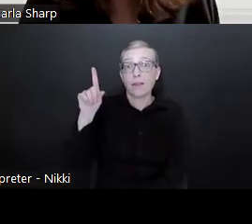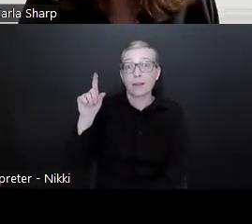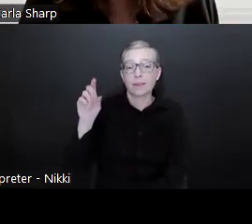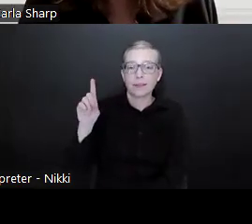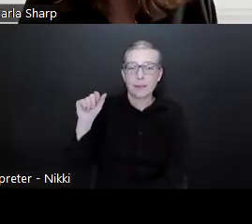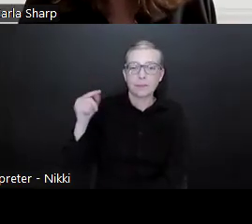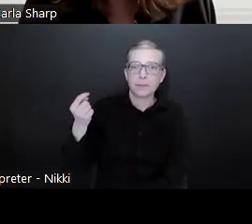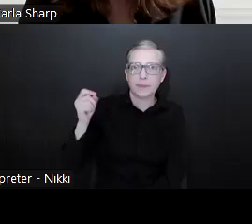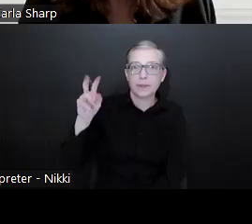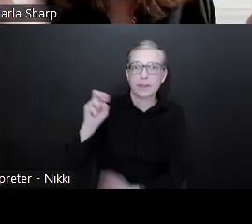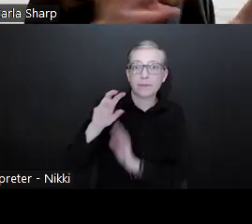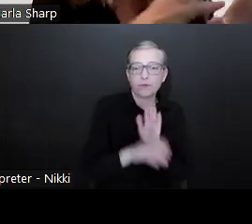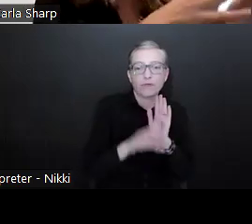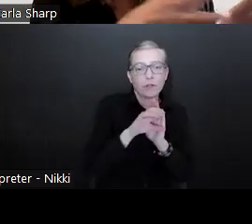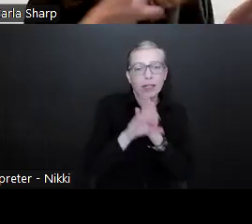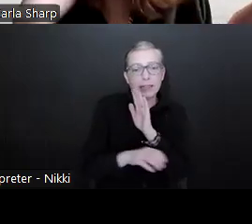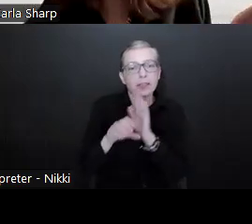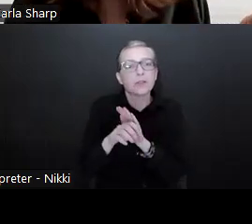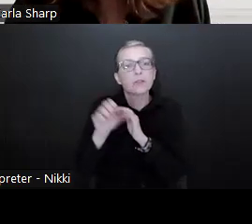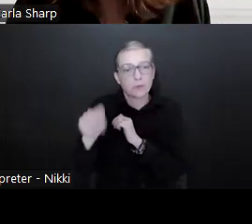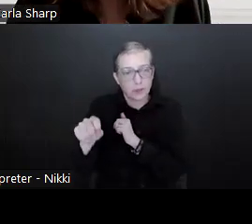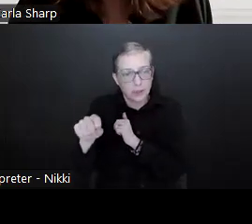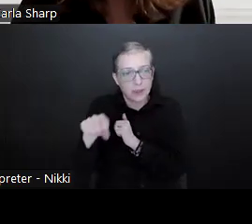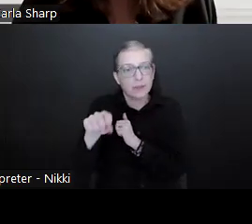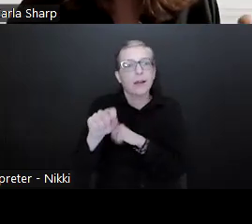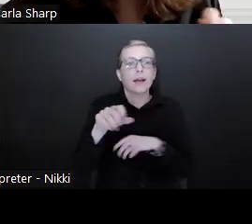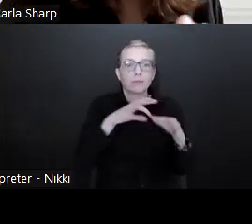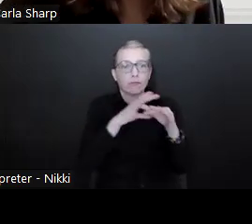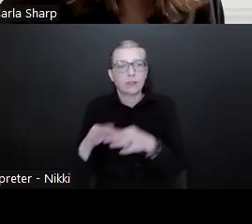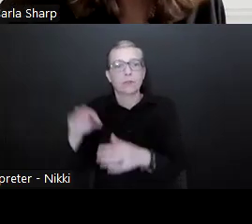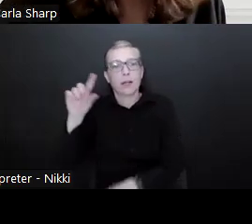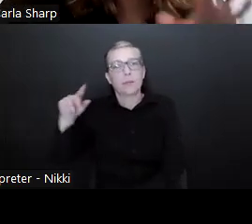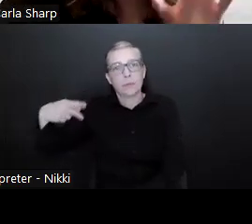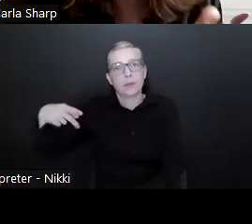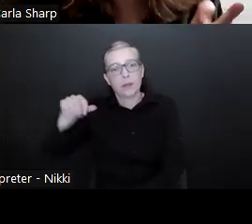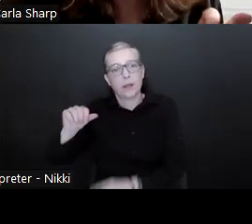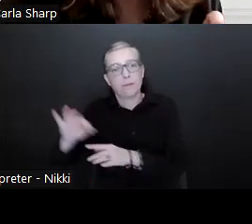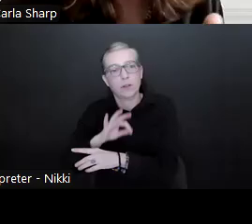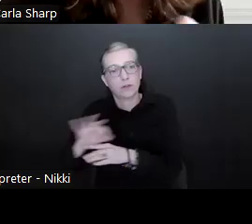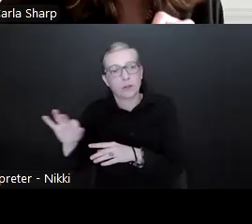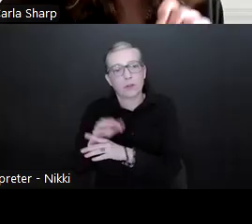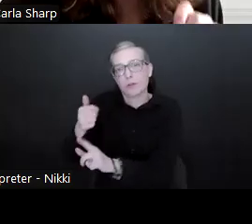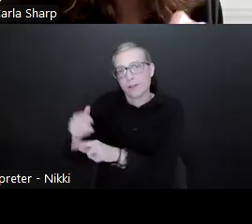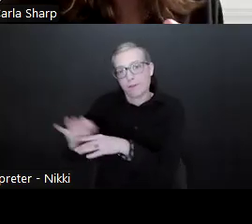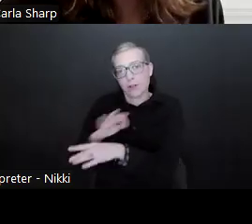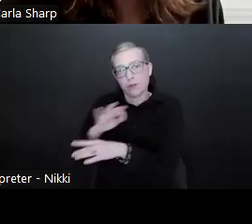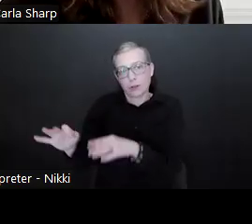functioning, self-functioning, if we prospectively follow up young people. So this is just supporting the model.